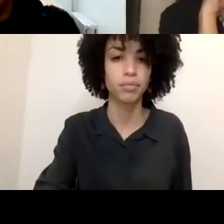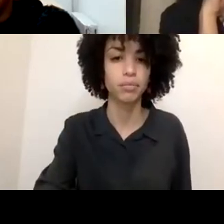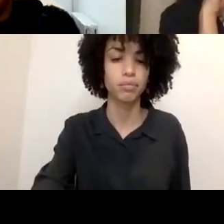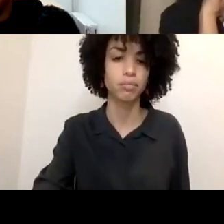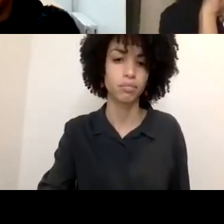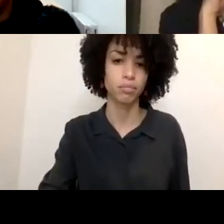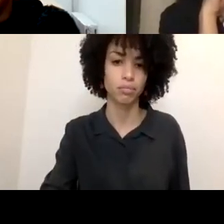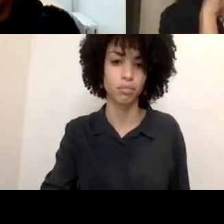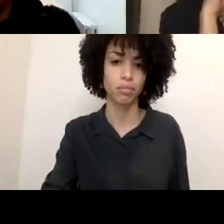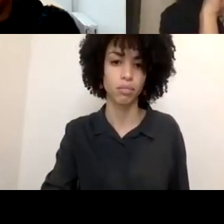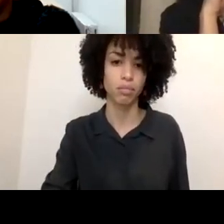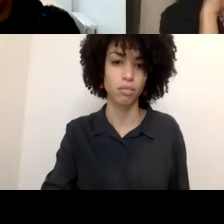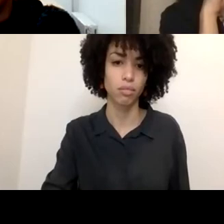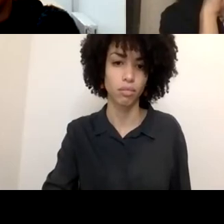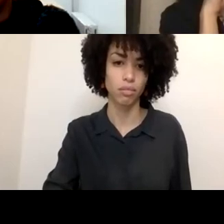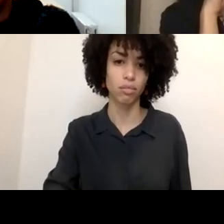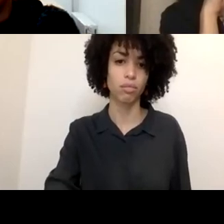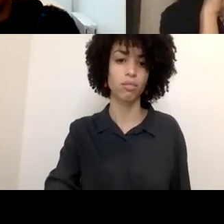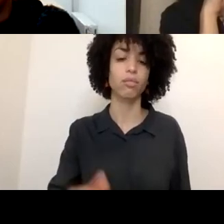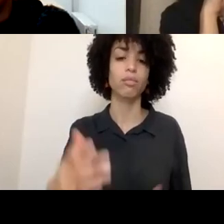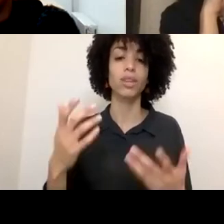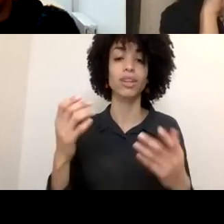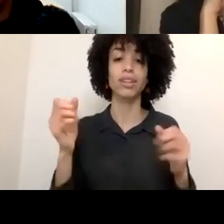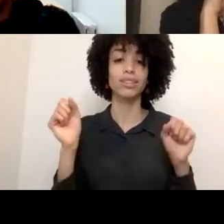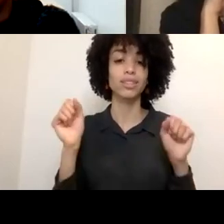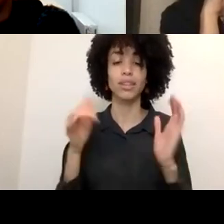for Salim to be able to visit all 280